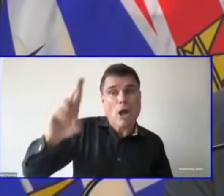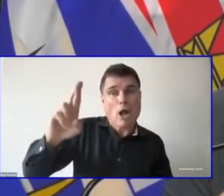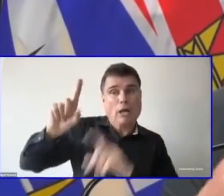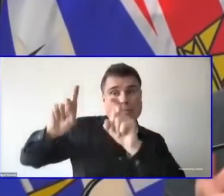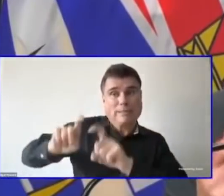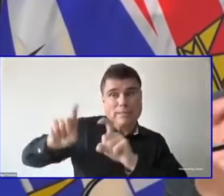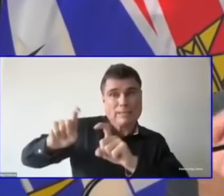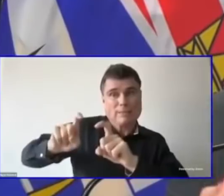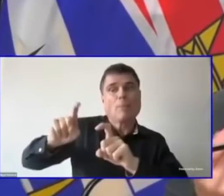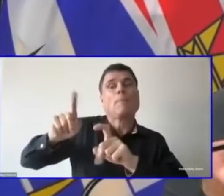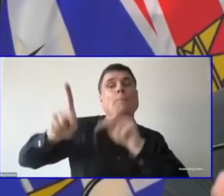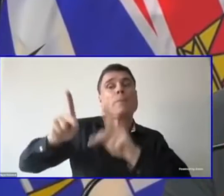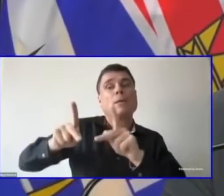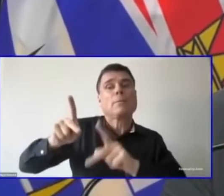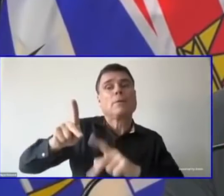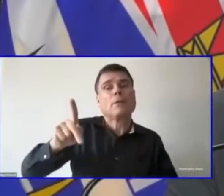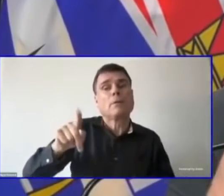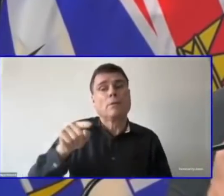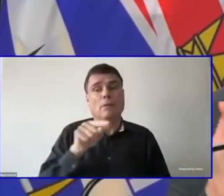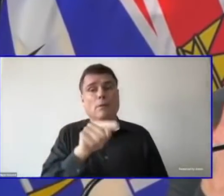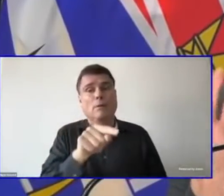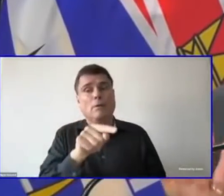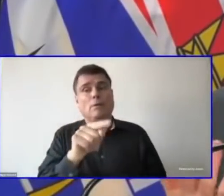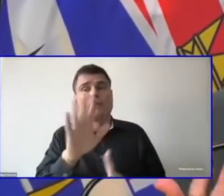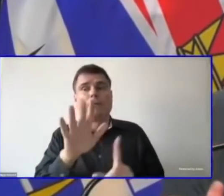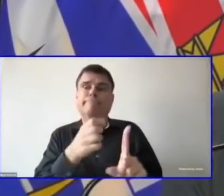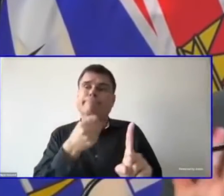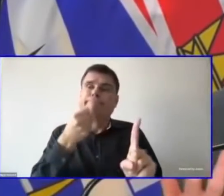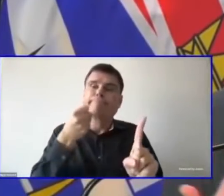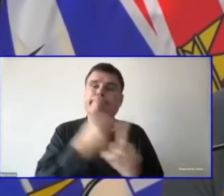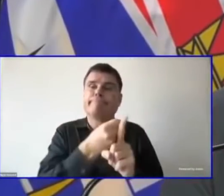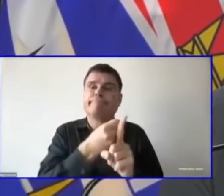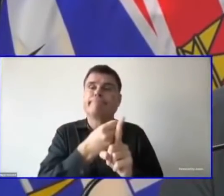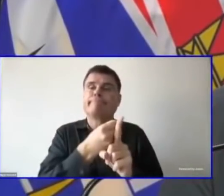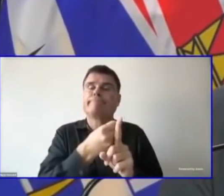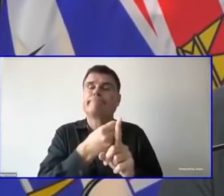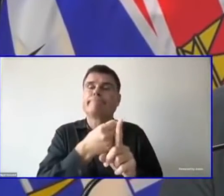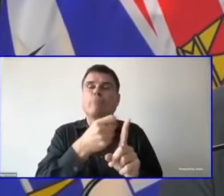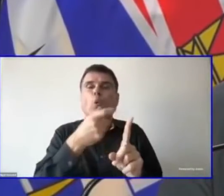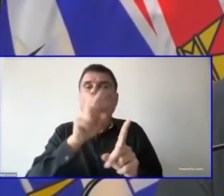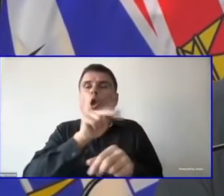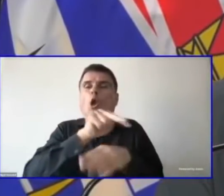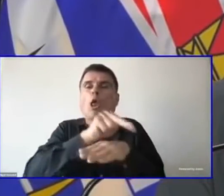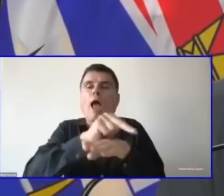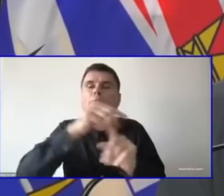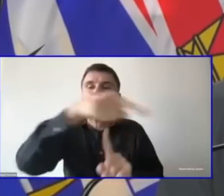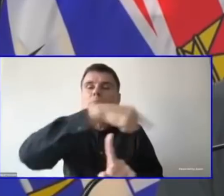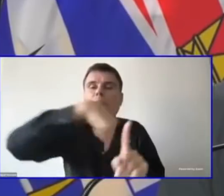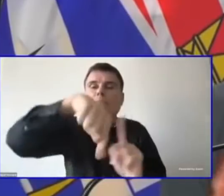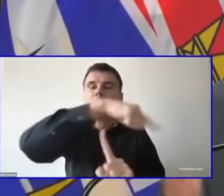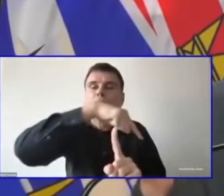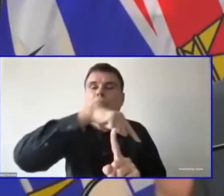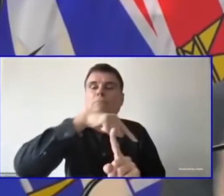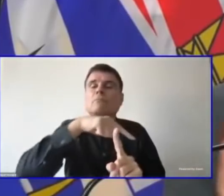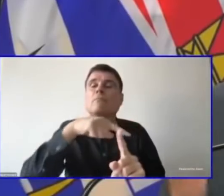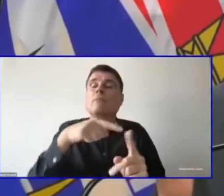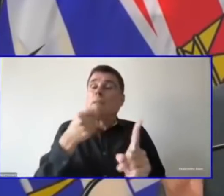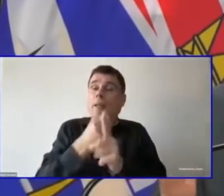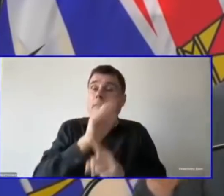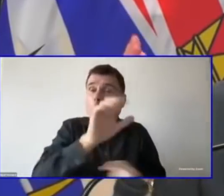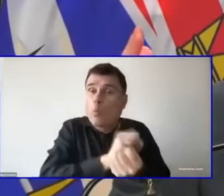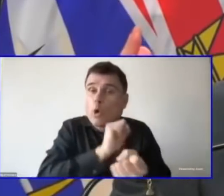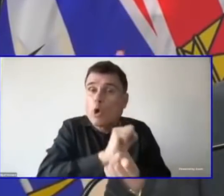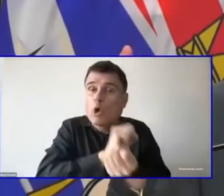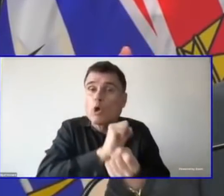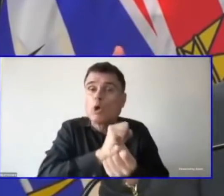need to have an accurate negative test so they can work, like healthcare workers, for example. And yes, you can say